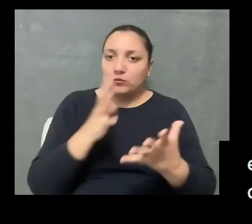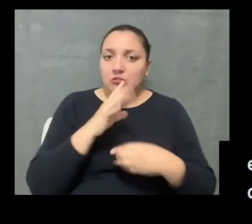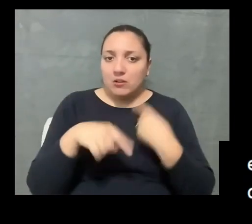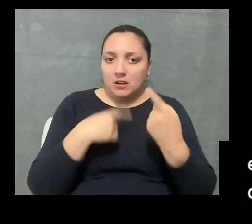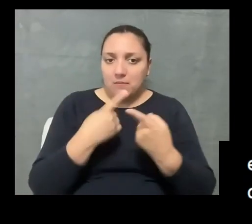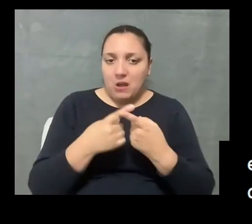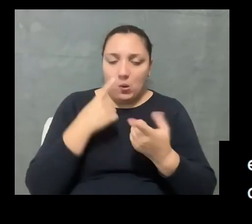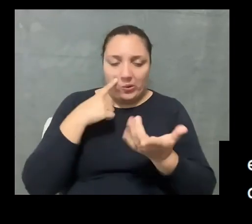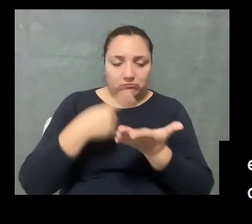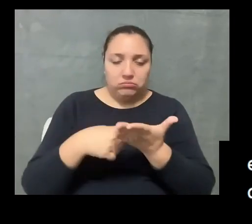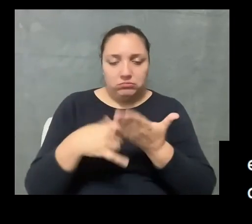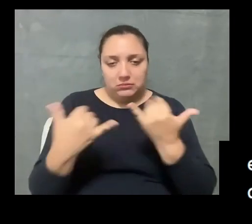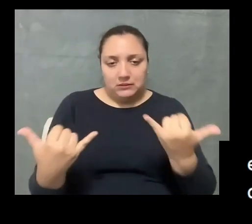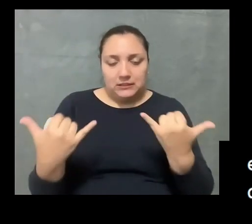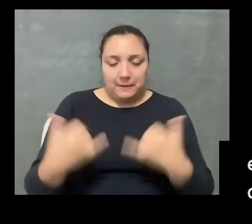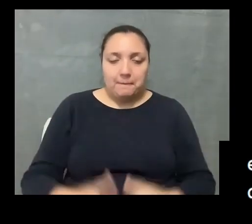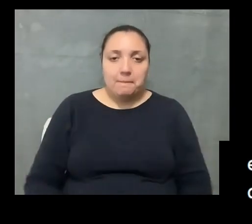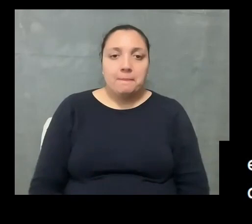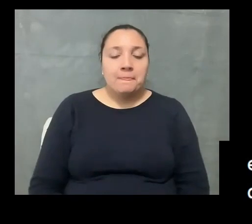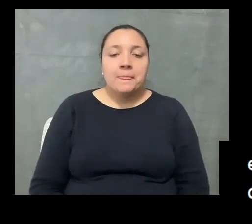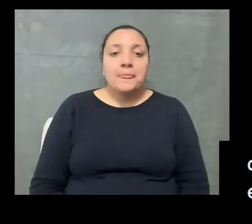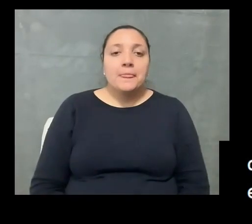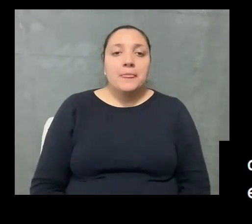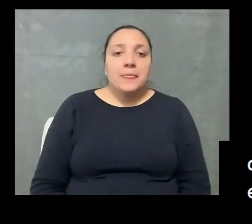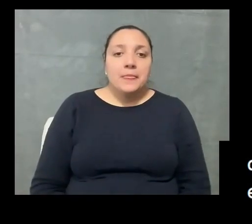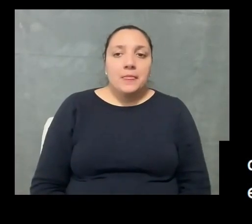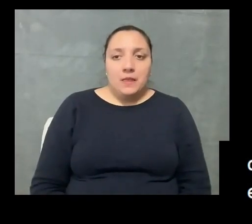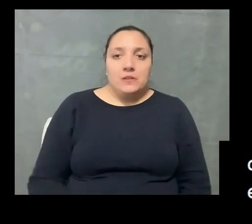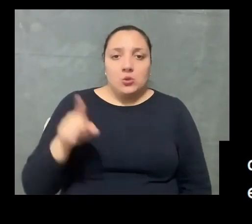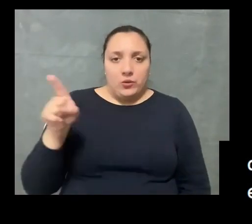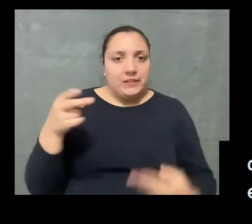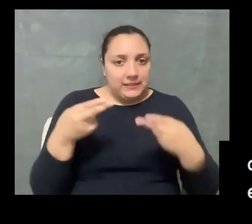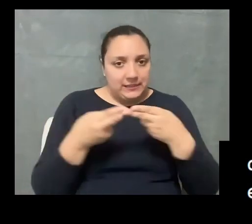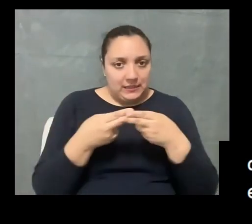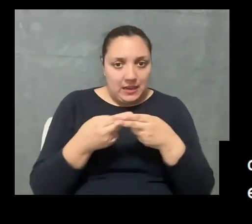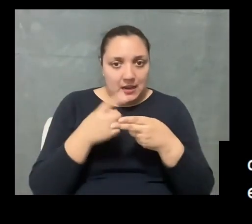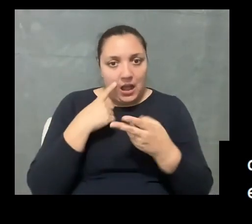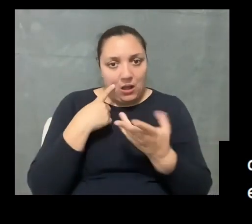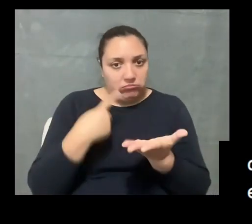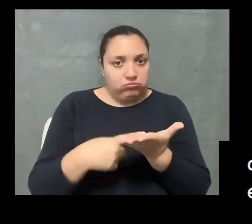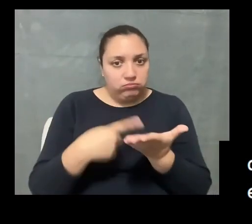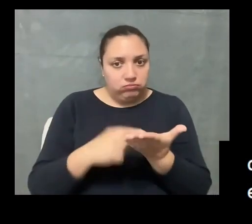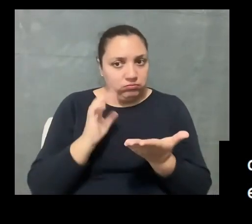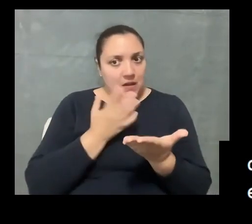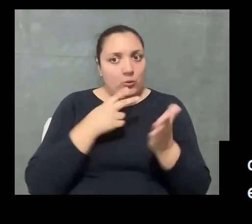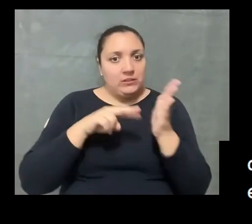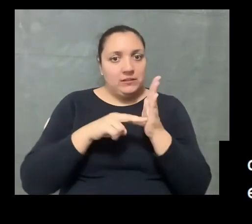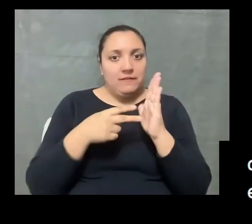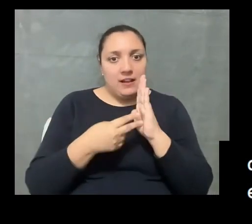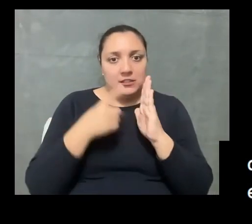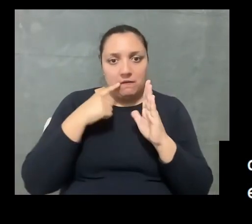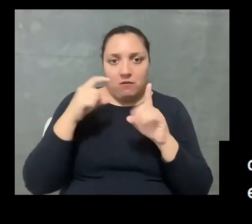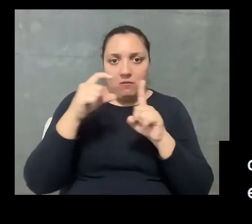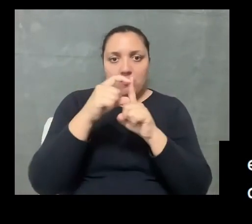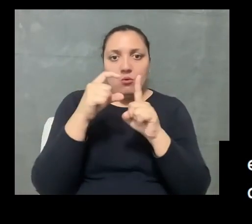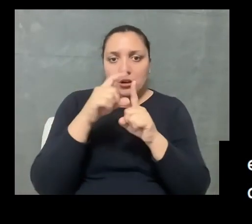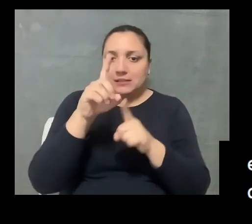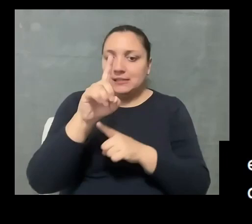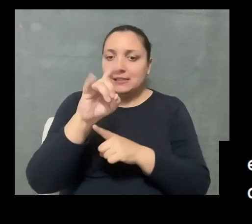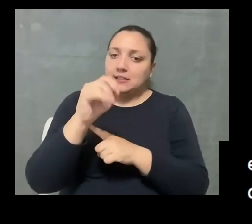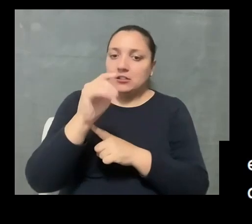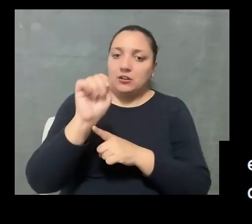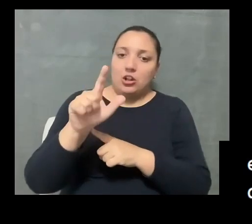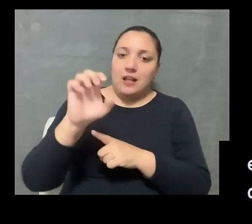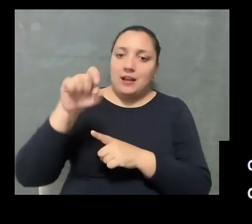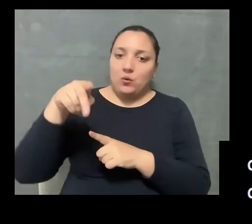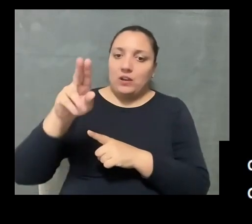today. So this is the slide where I talk around our definition of digital equity. And that's by design, because we